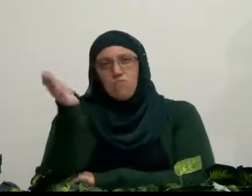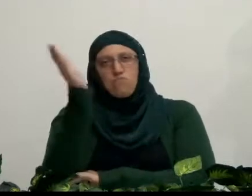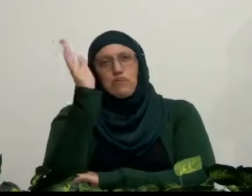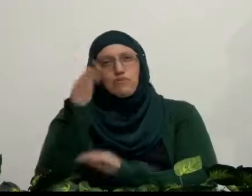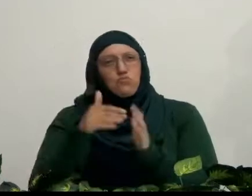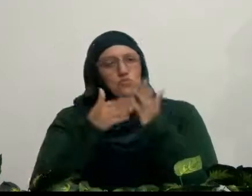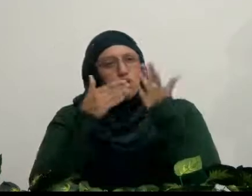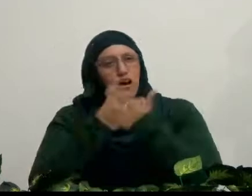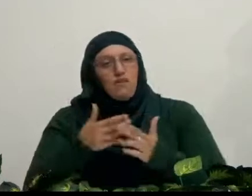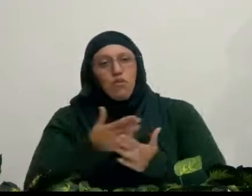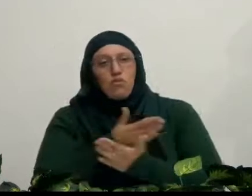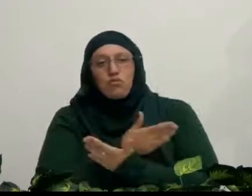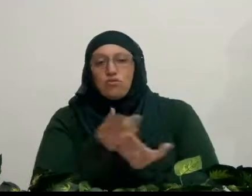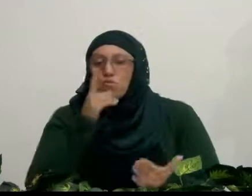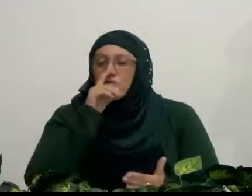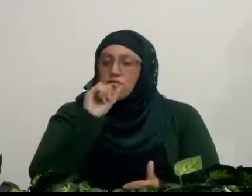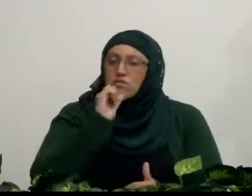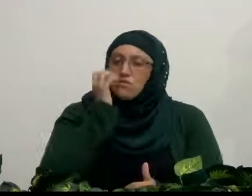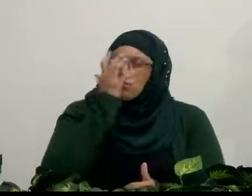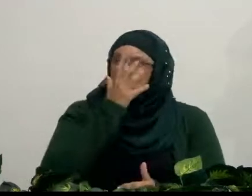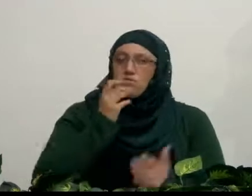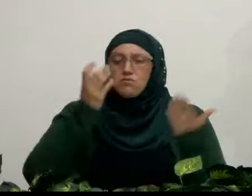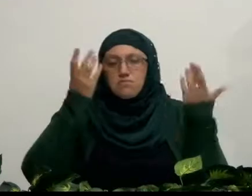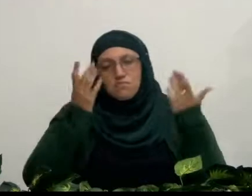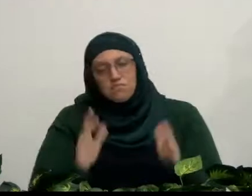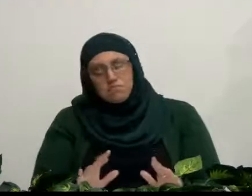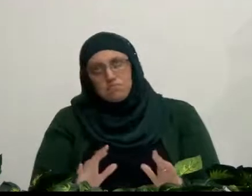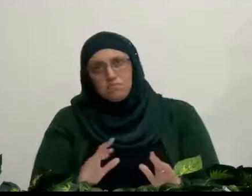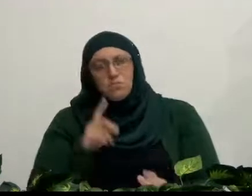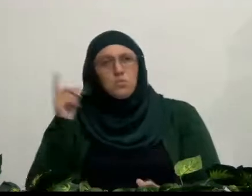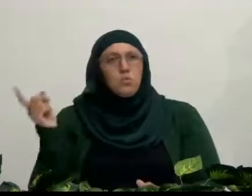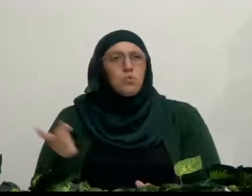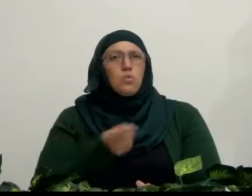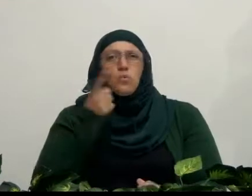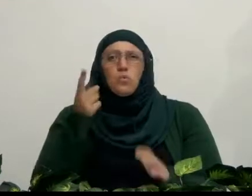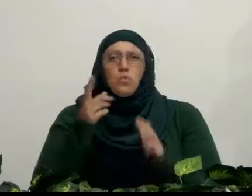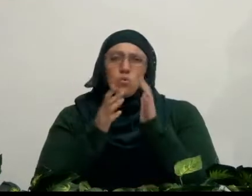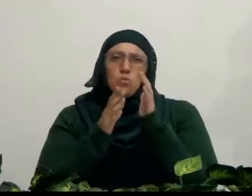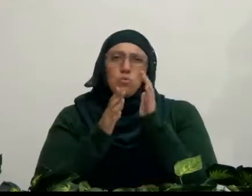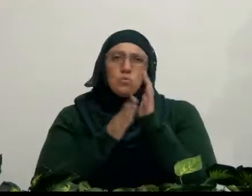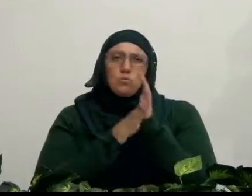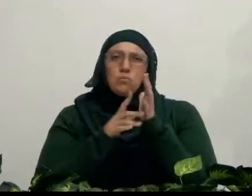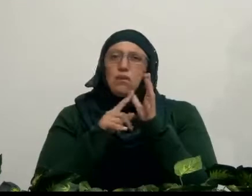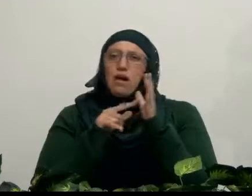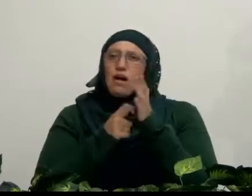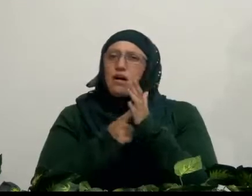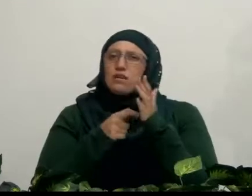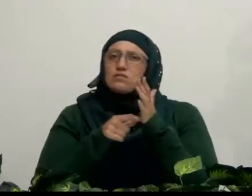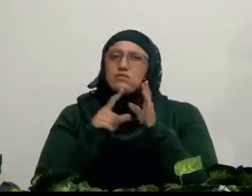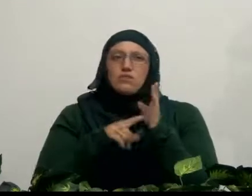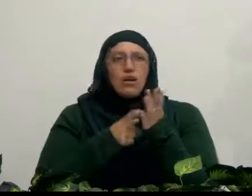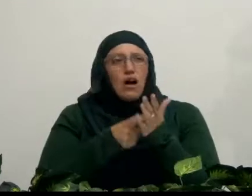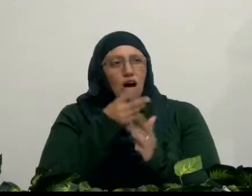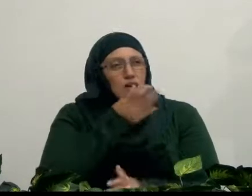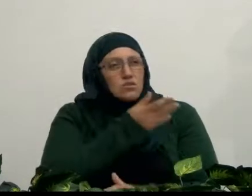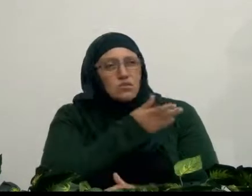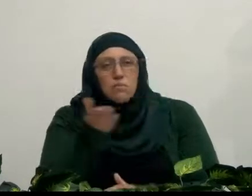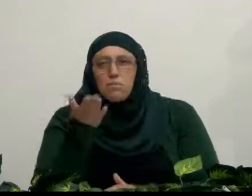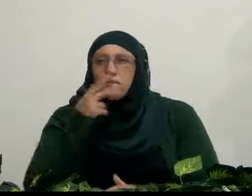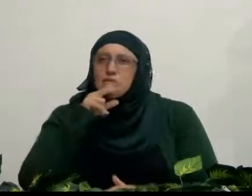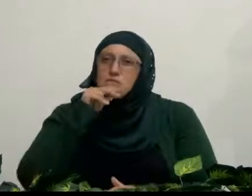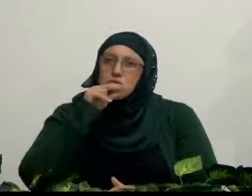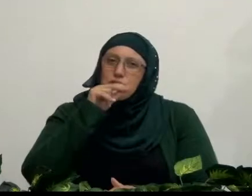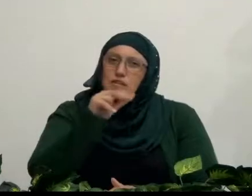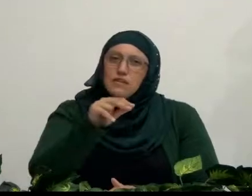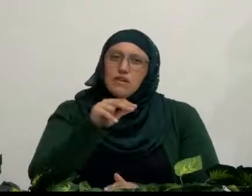and all those innocent souls lost. And all the Marhumin, if I may invite you to please recite Surah Al-Fatiha ma'a